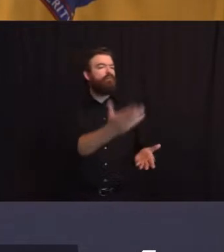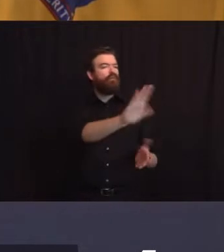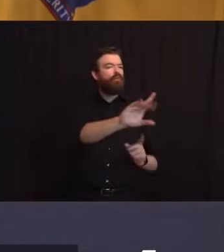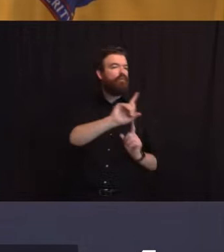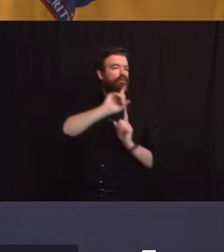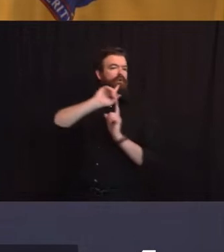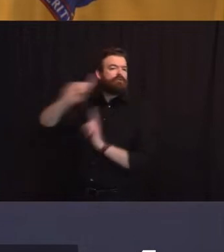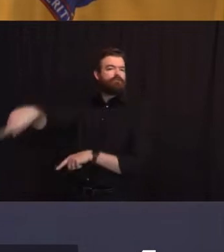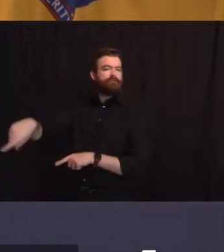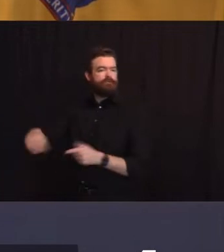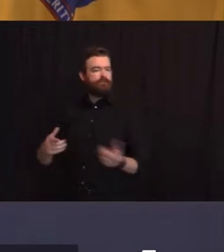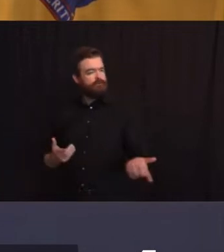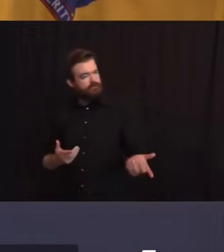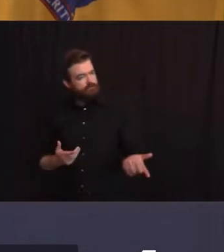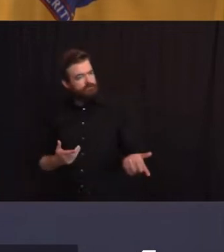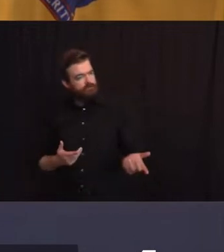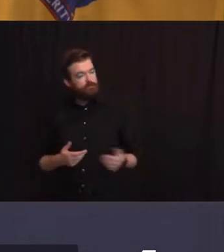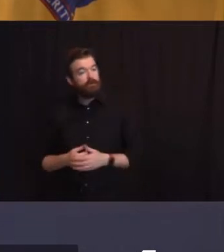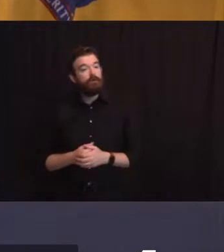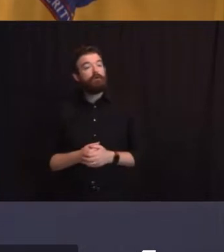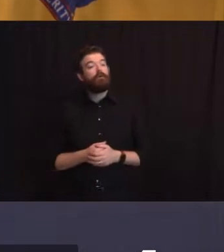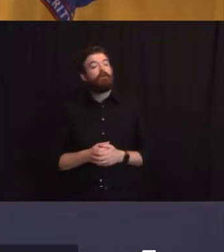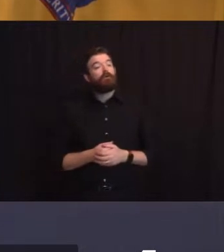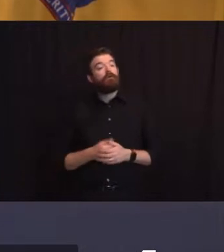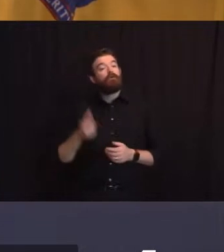U.S. Supreme Court's taking up a challenge for Roe v. Wade.